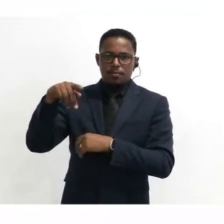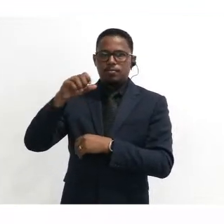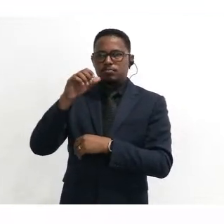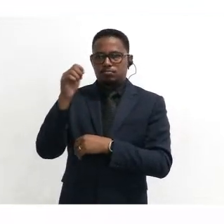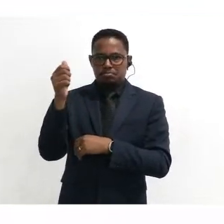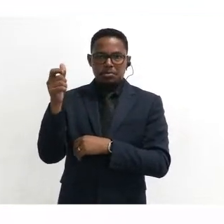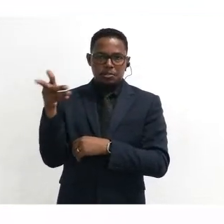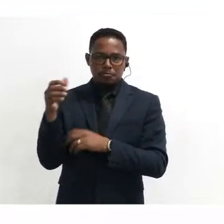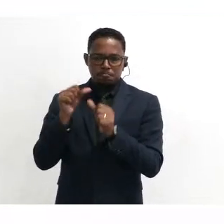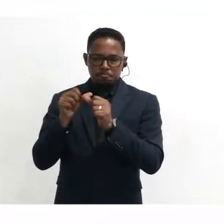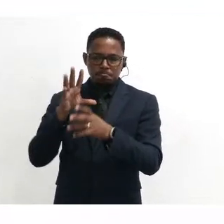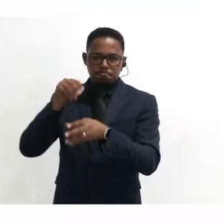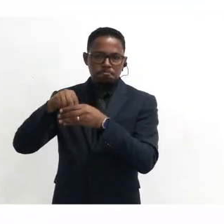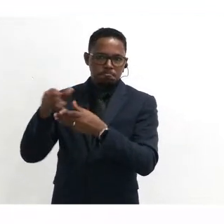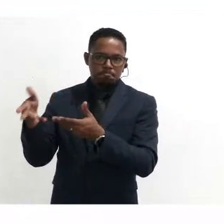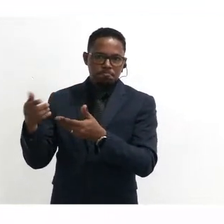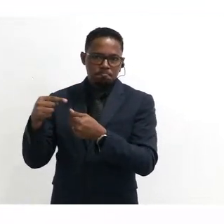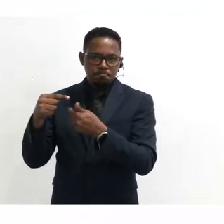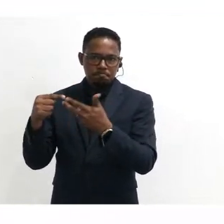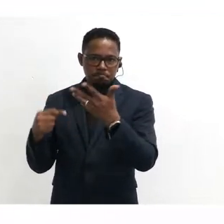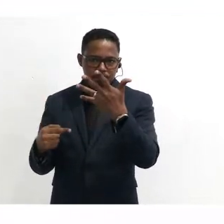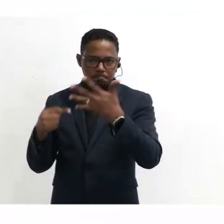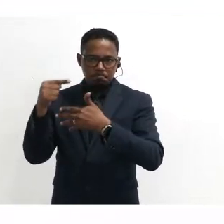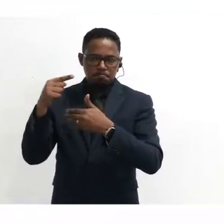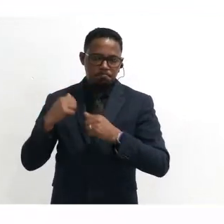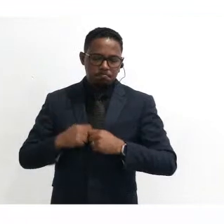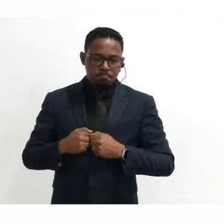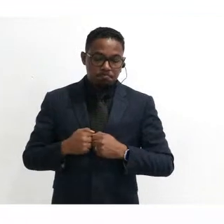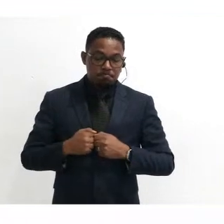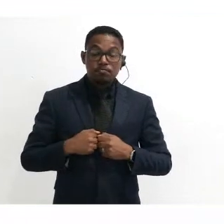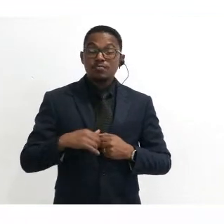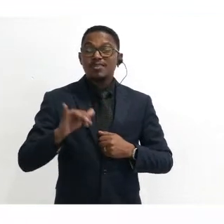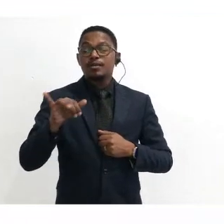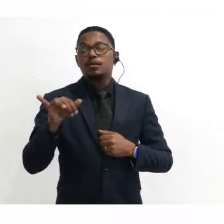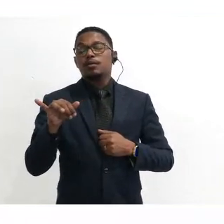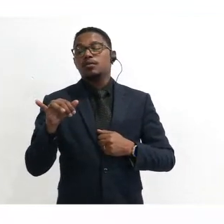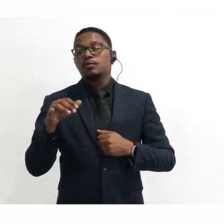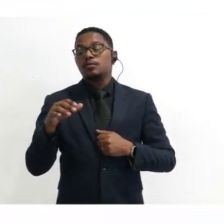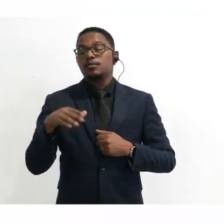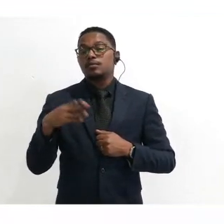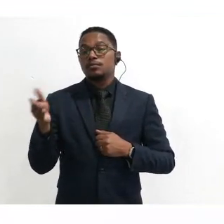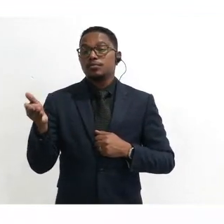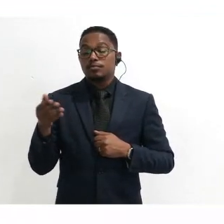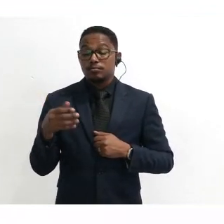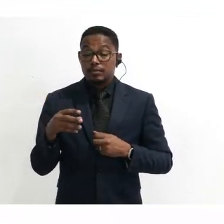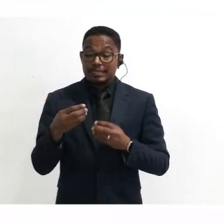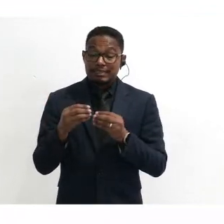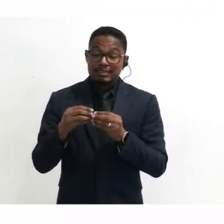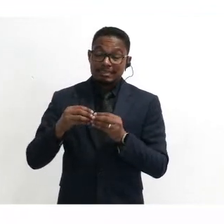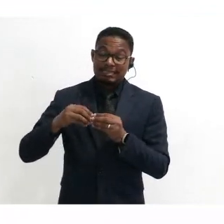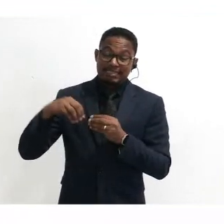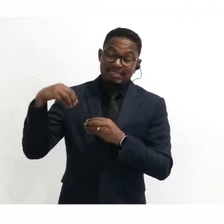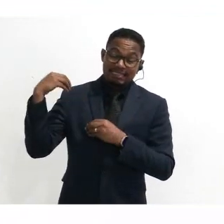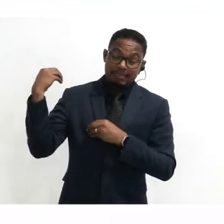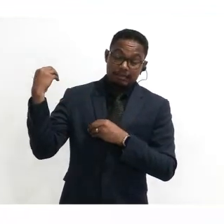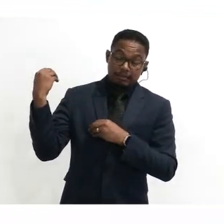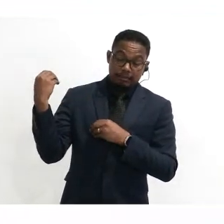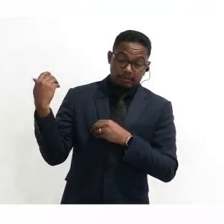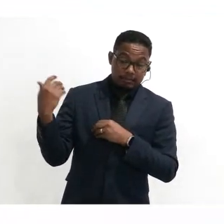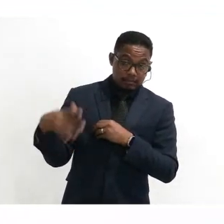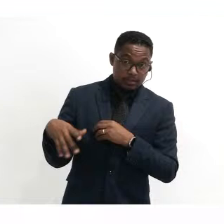And not nearly as expensive as outfitting a new wafer fab, but